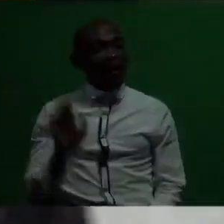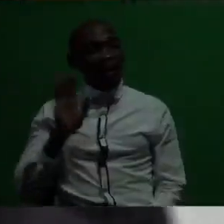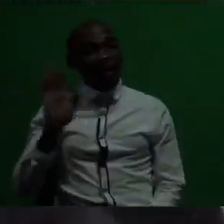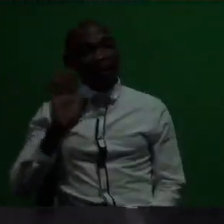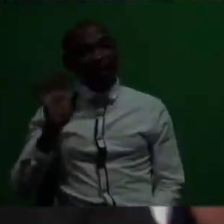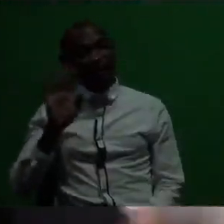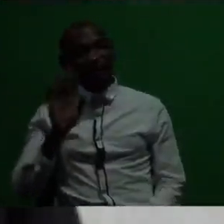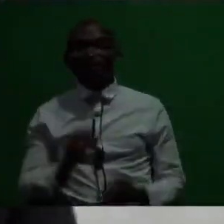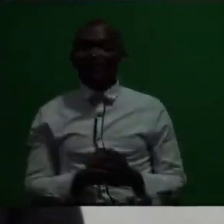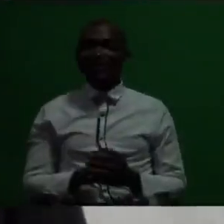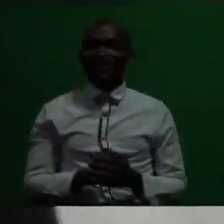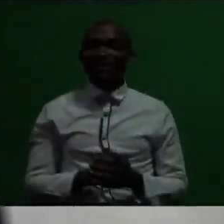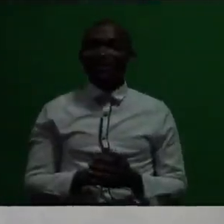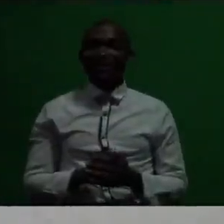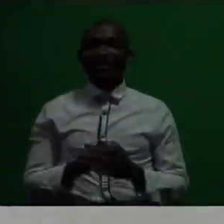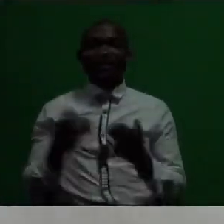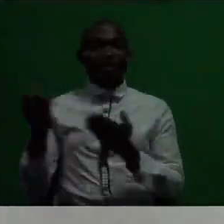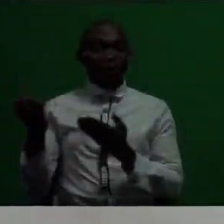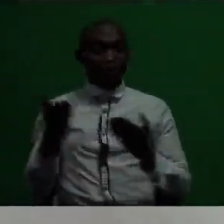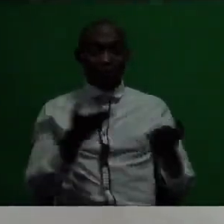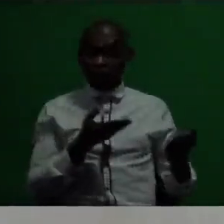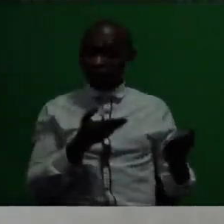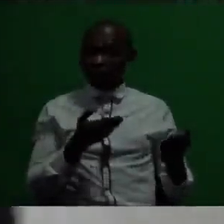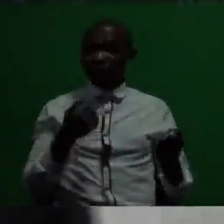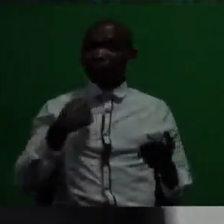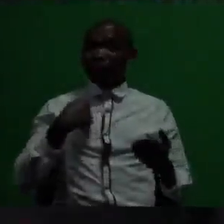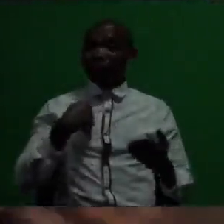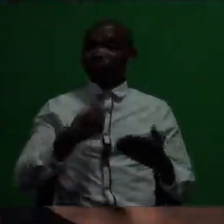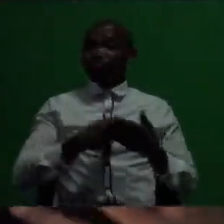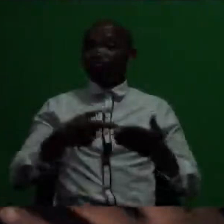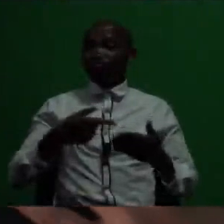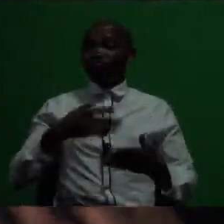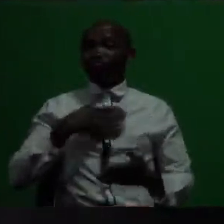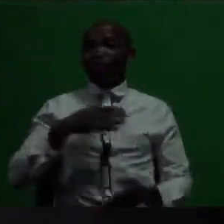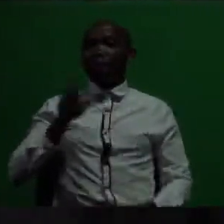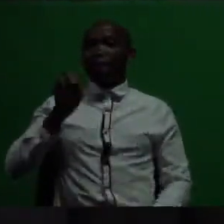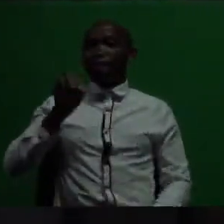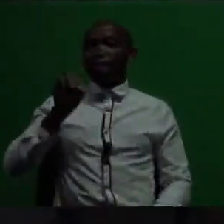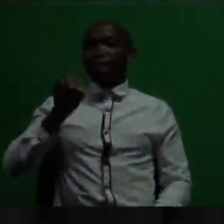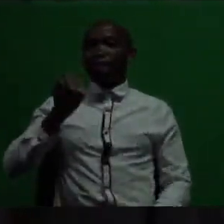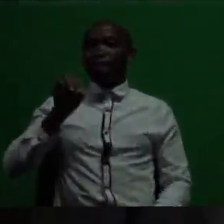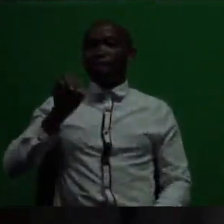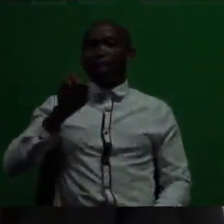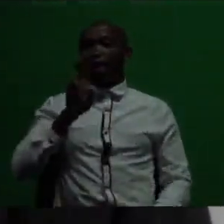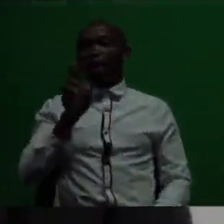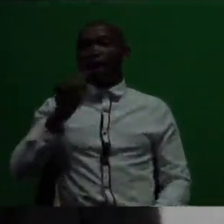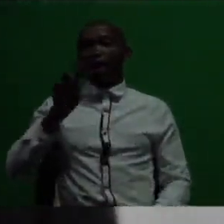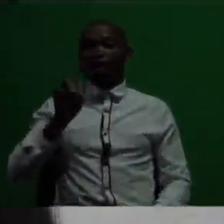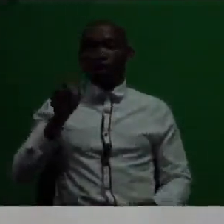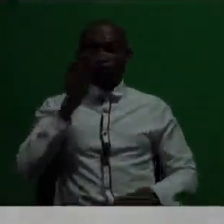Hello students, you are welcome. This is Madam Hawa in